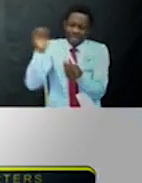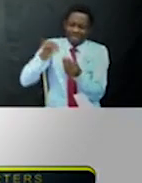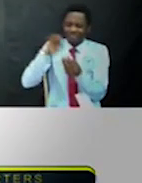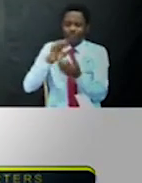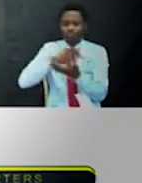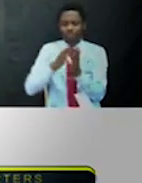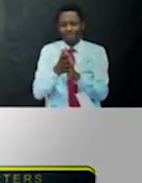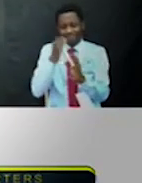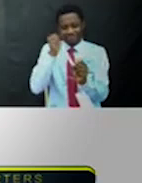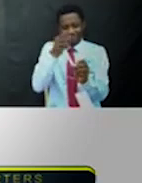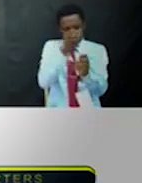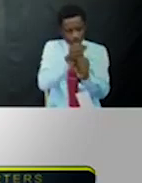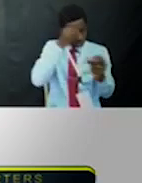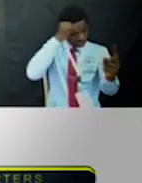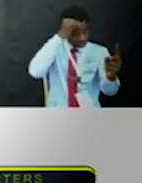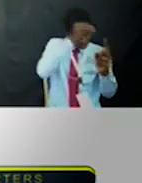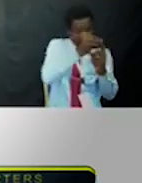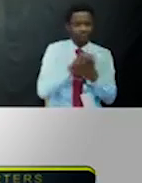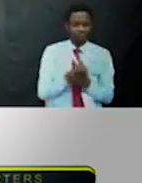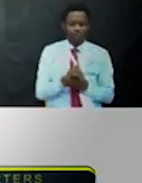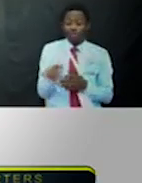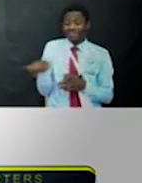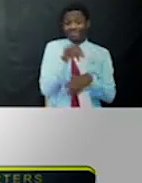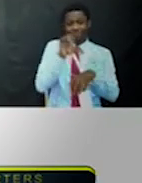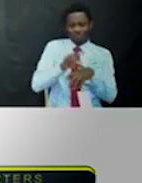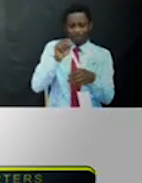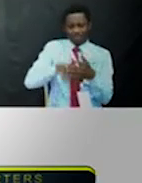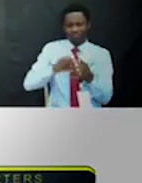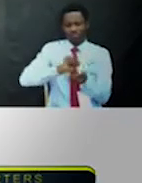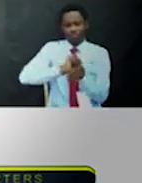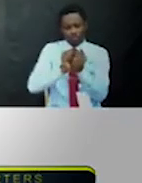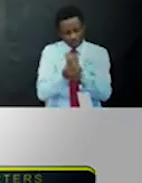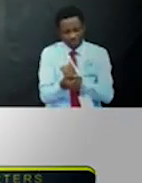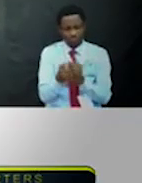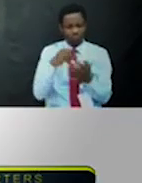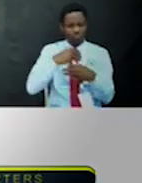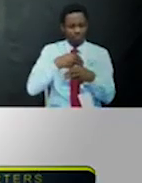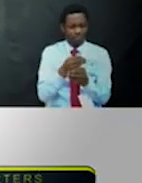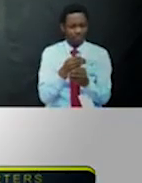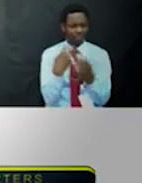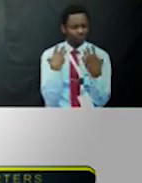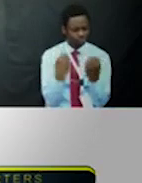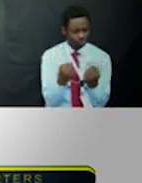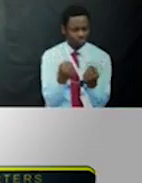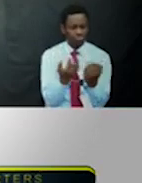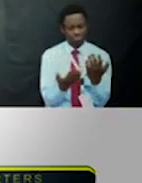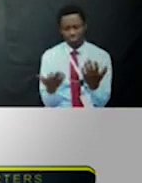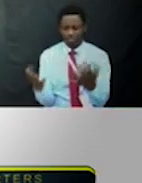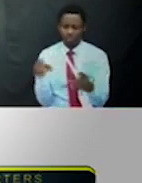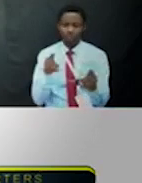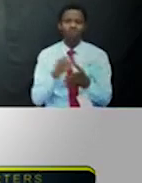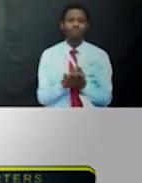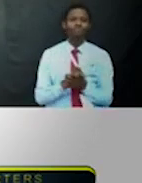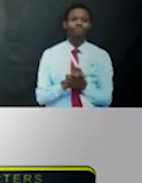so the same church, but we needed to realign and we strengthened some of the things we do. The